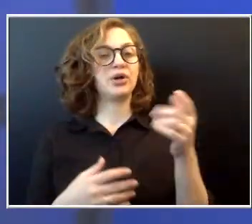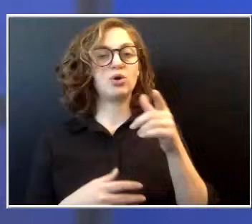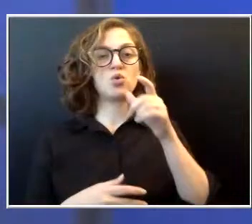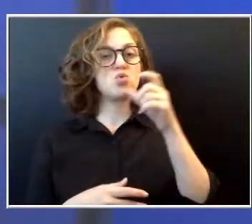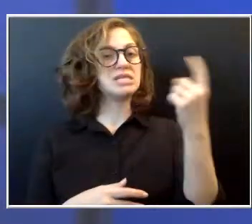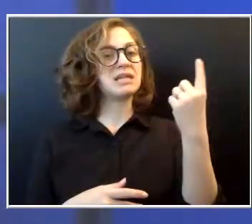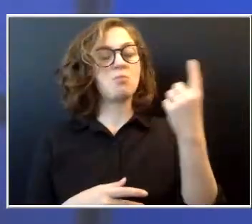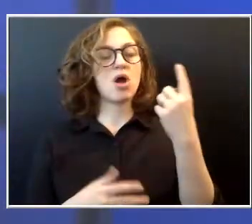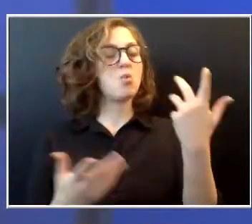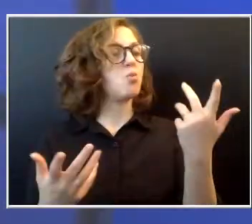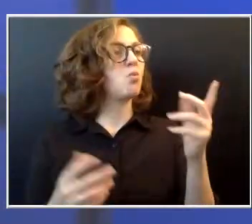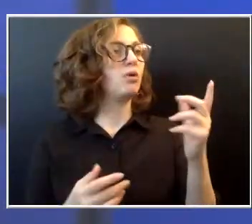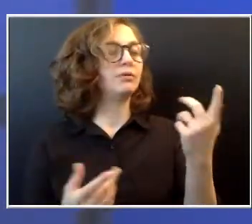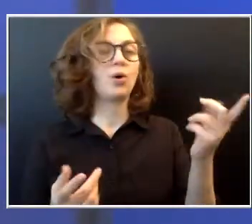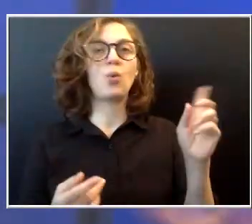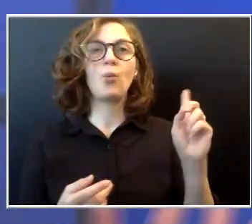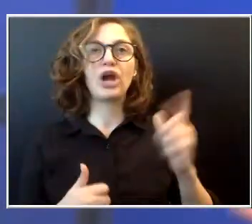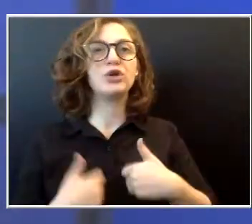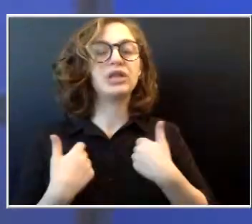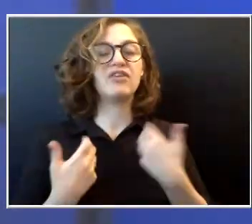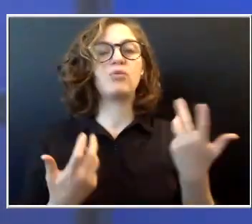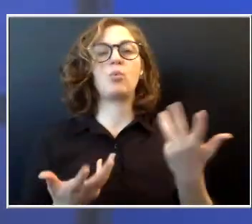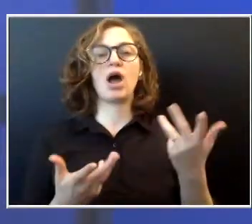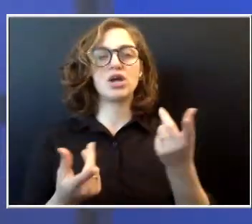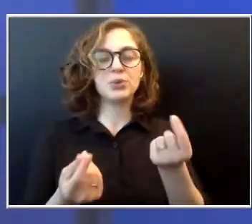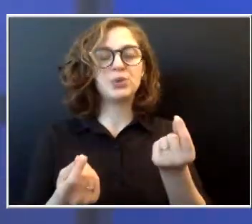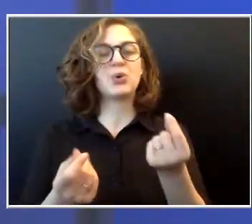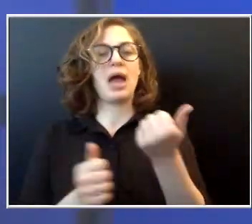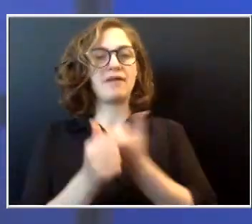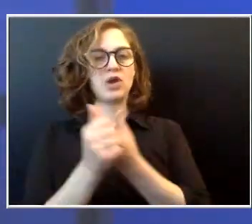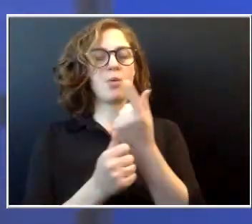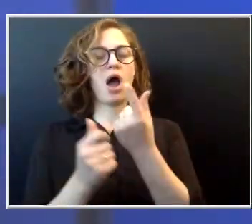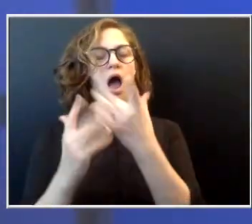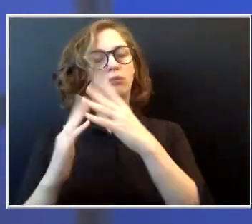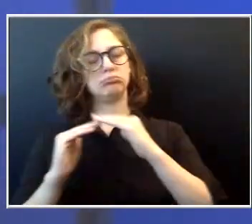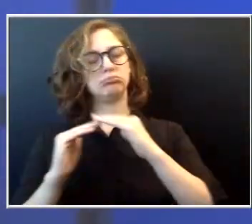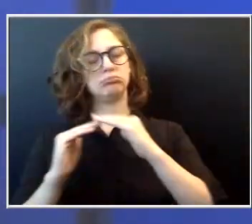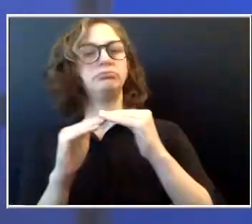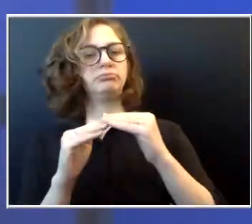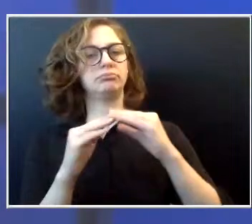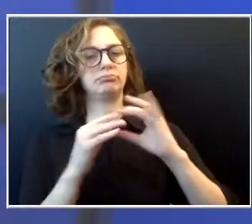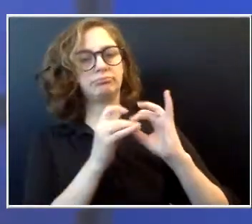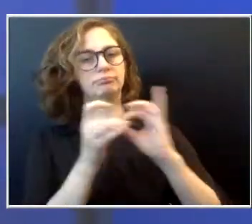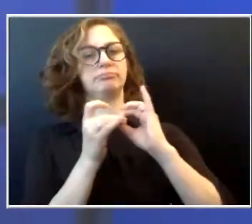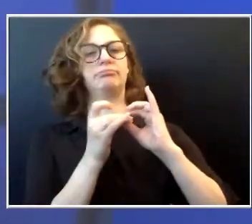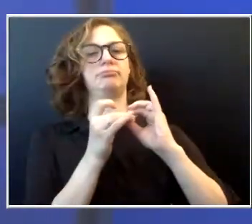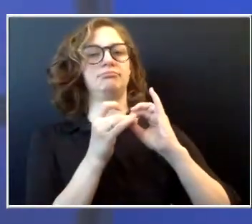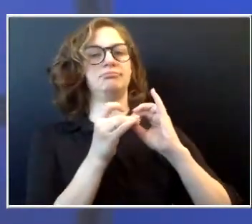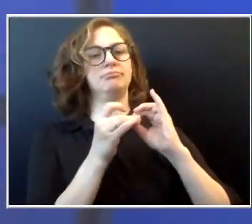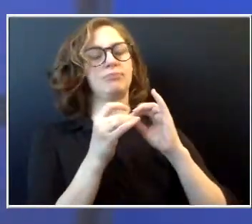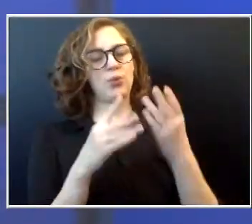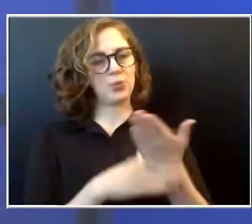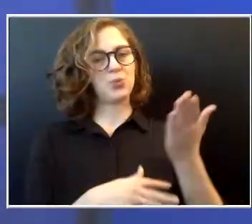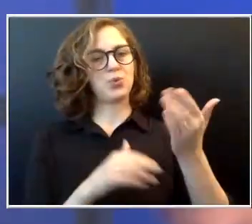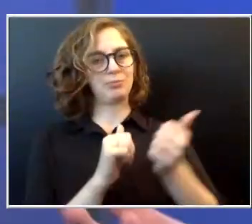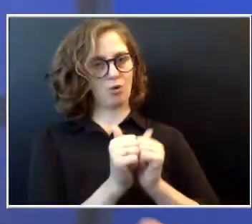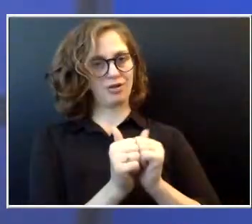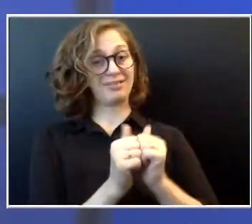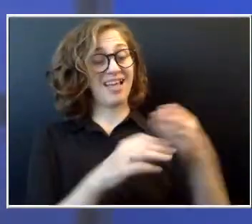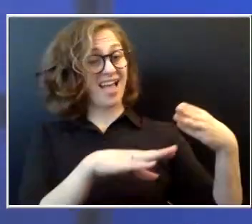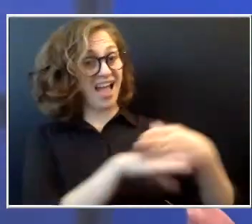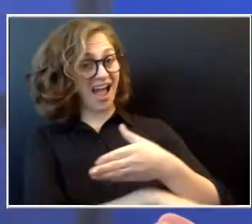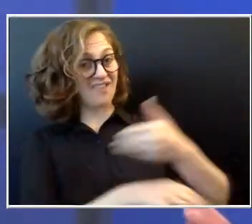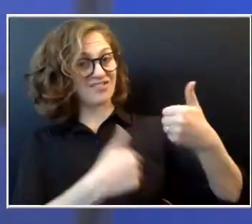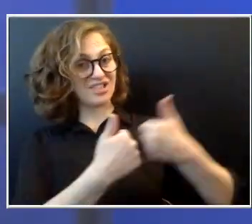hardworking, low income person, you're united, you're equal. And I think that, after the game, you saw the Power and Light, people are still hanging